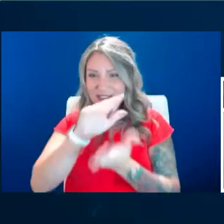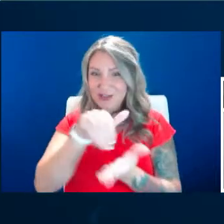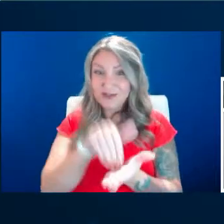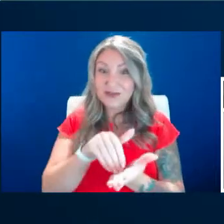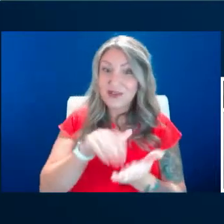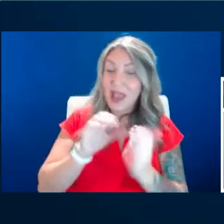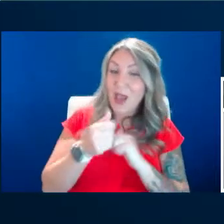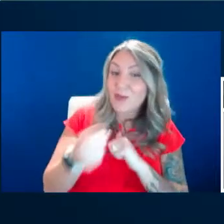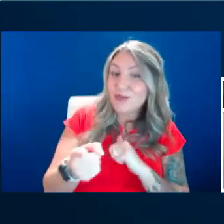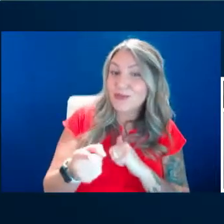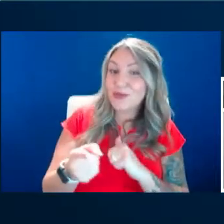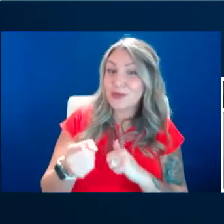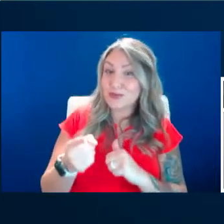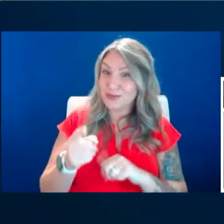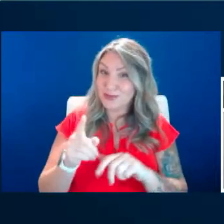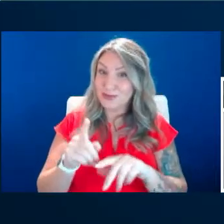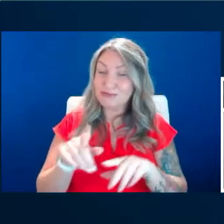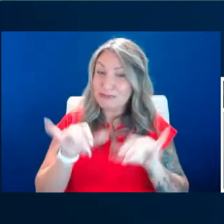there?